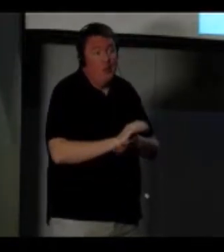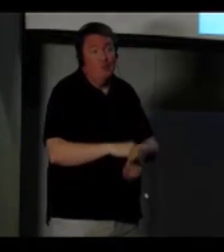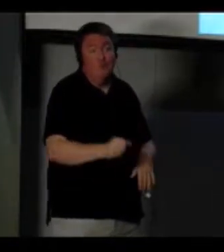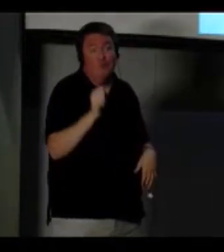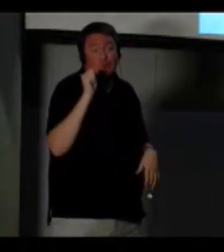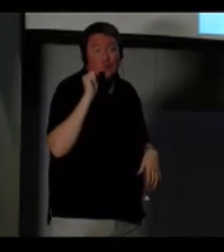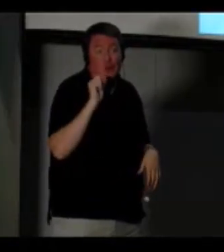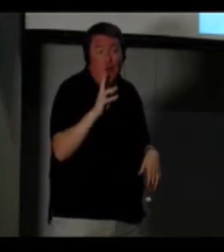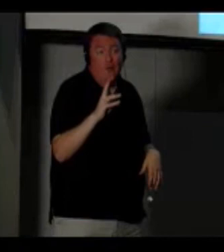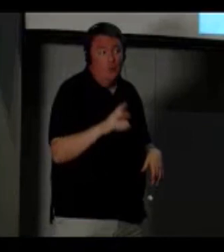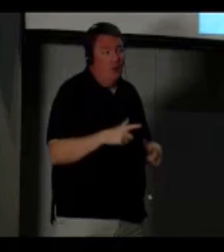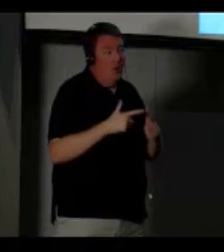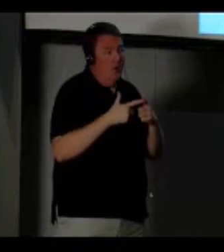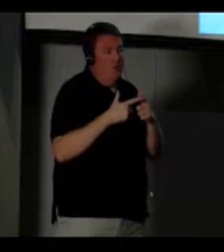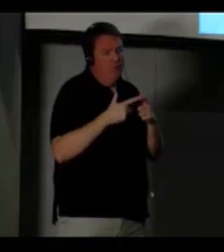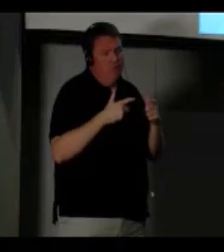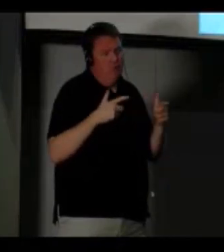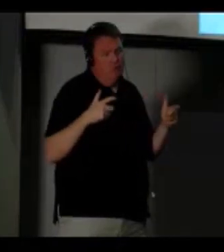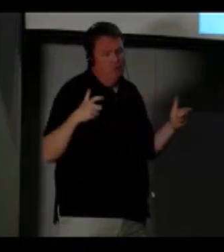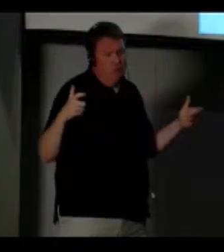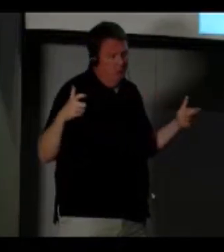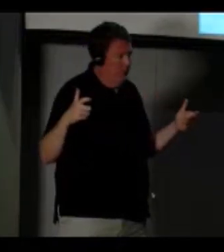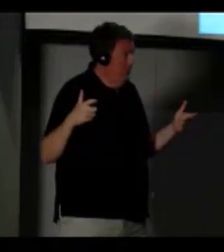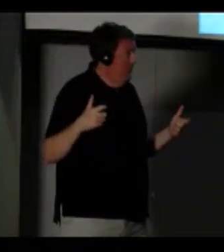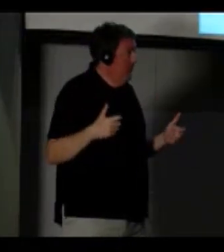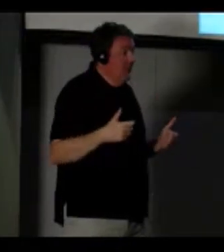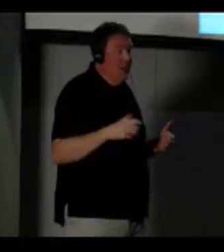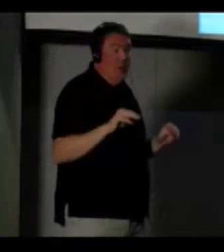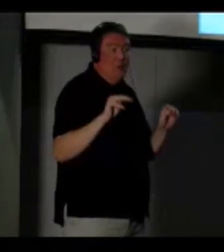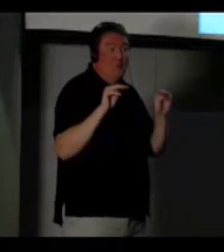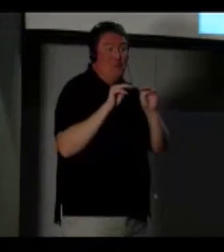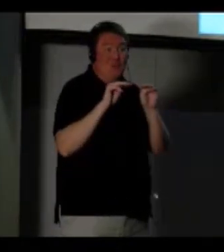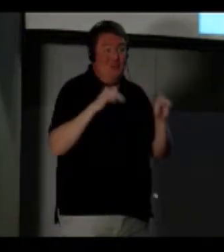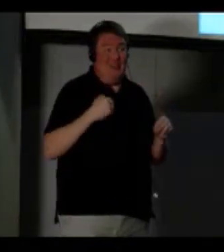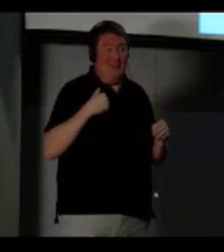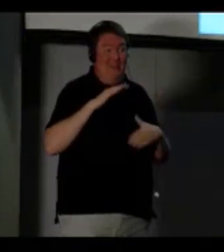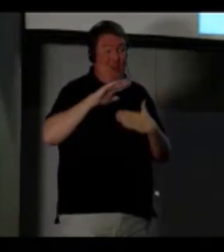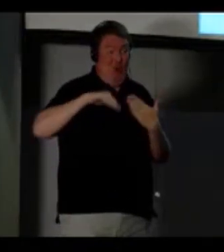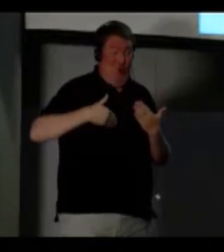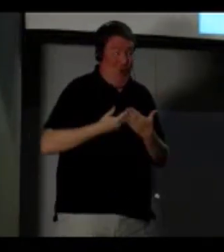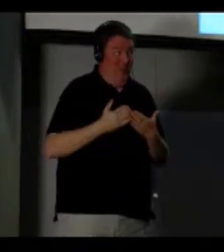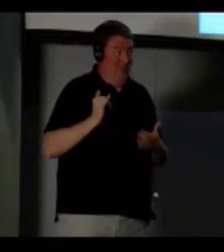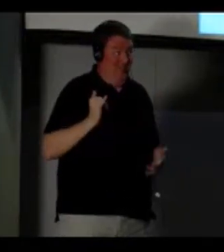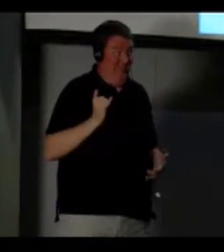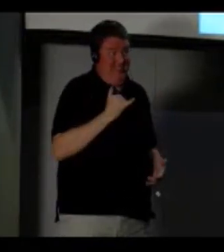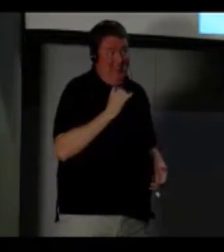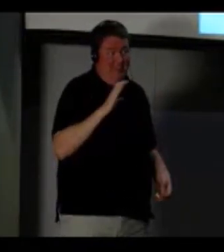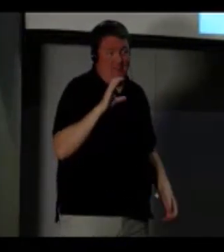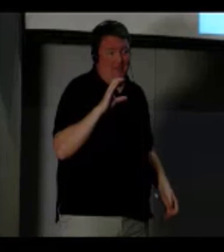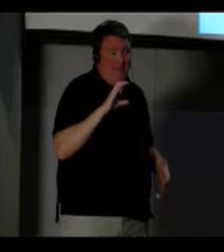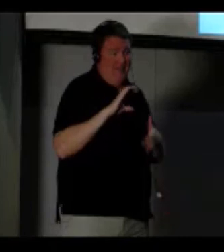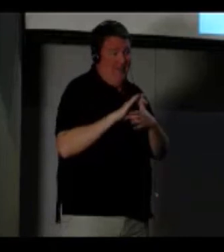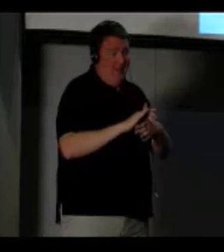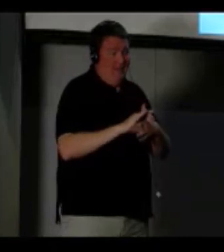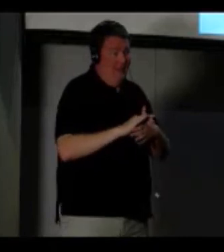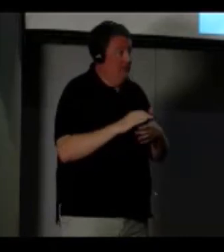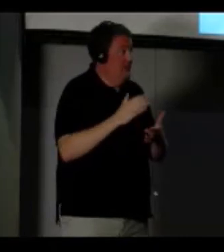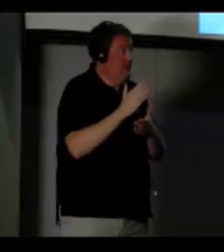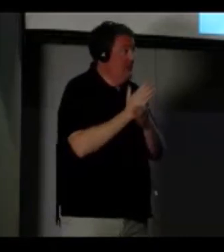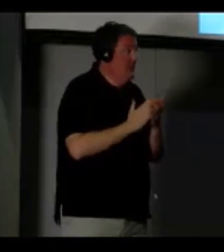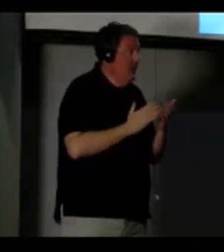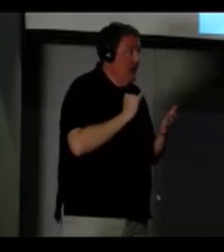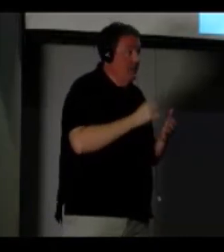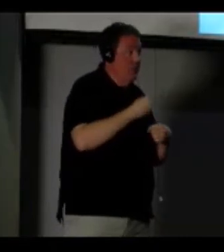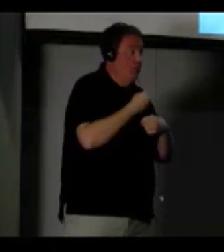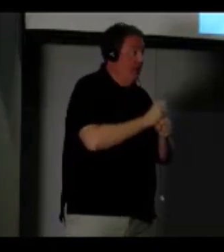on? And museums have all of these kinds of content in their collections. And some of it's created